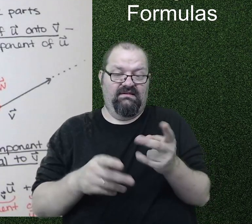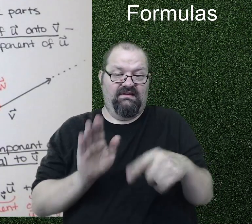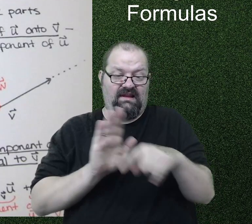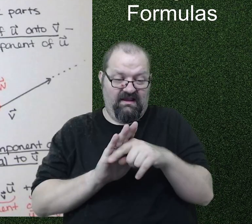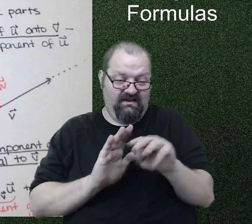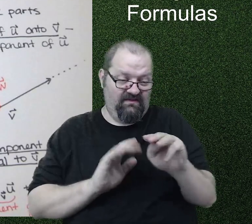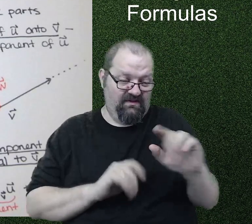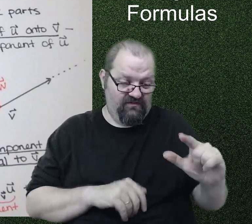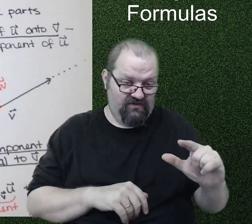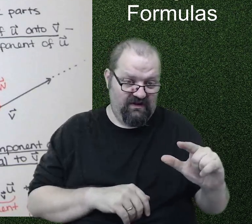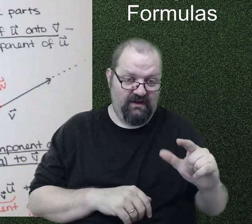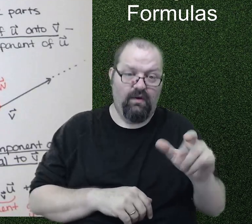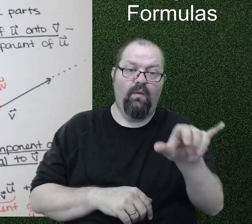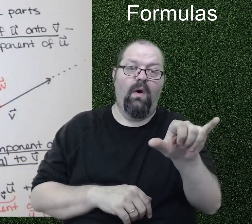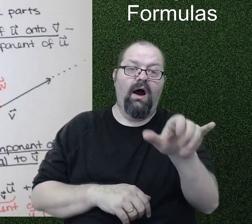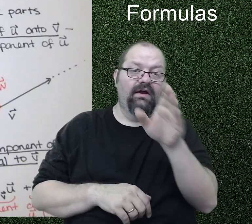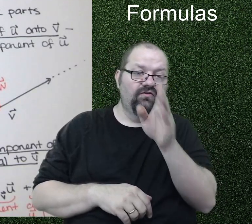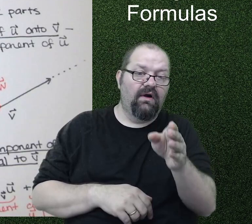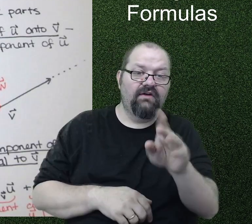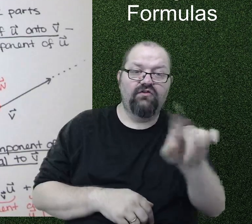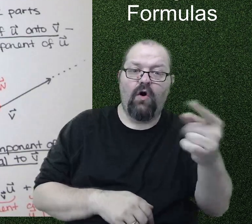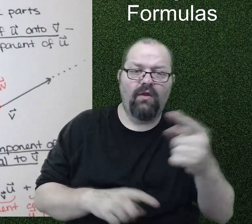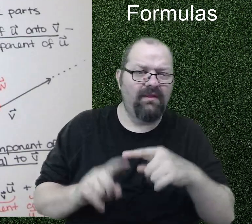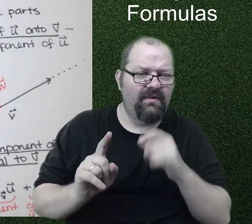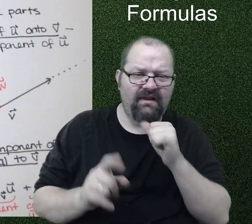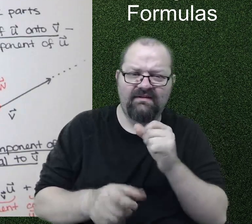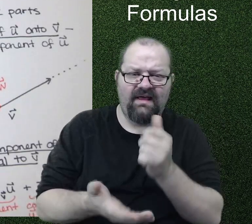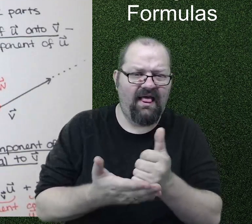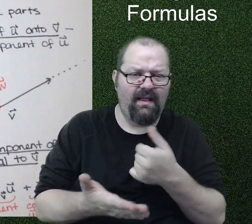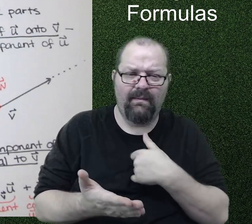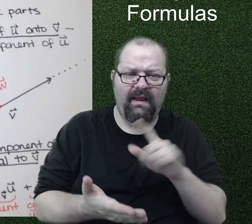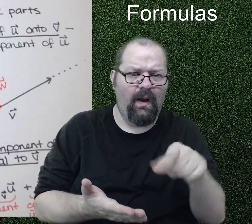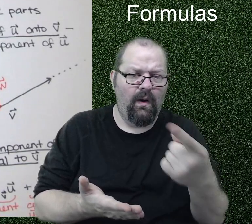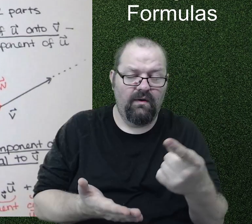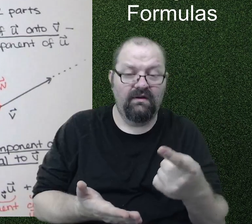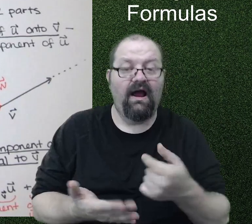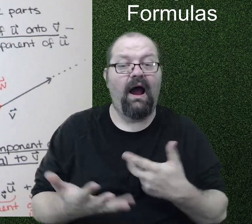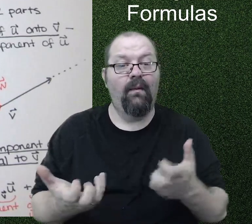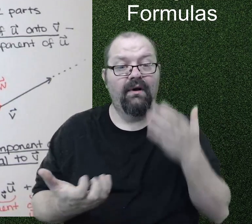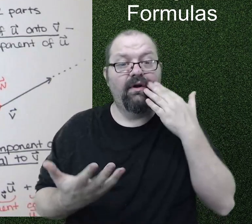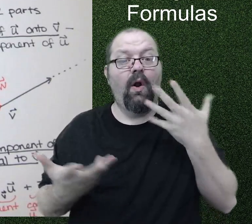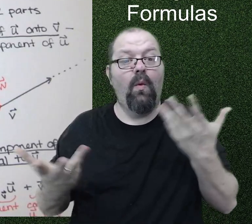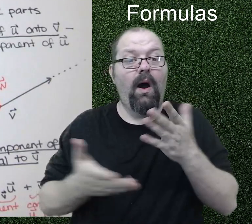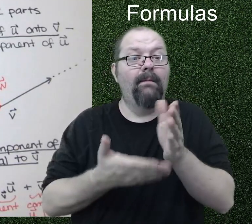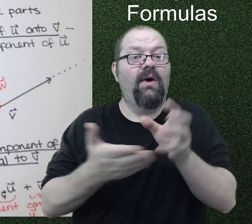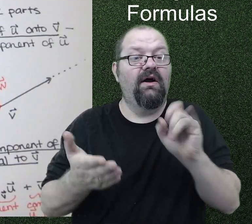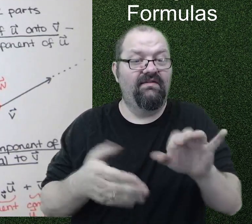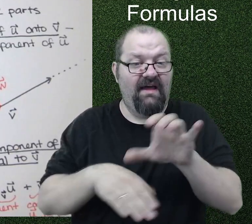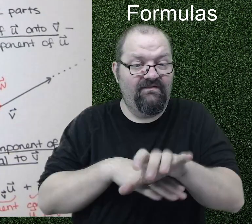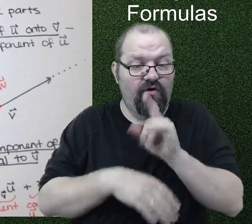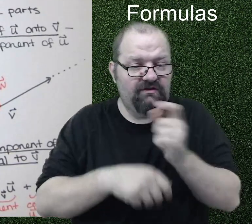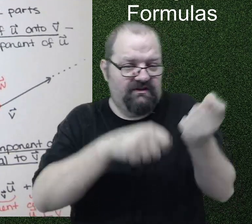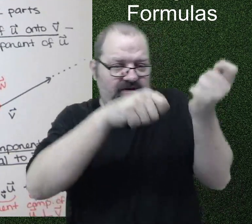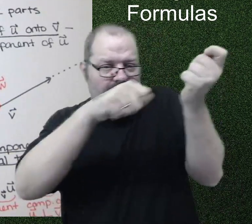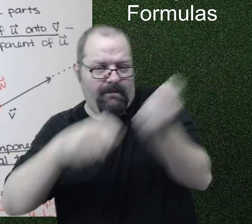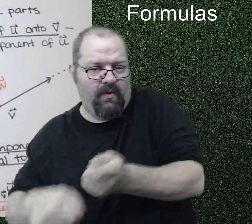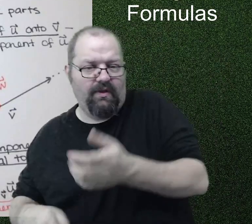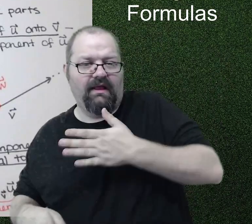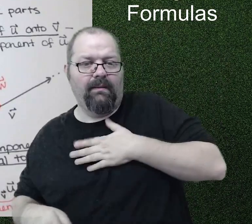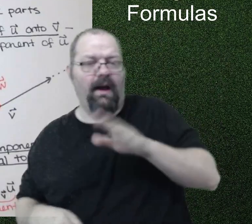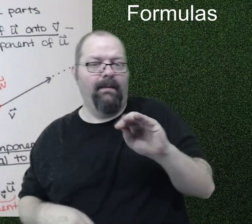y direction only. But that doesn't help me. I want to know what part of that force is pulling my box down the